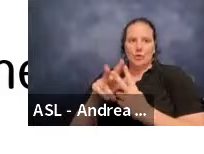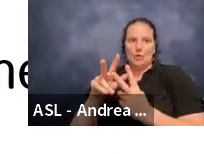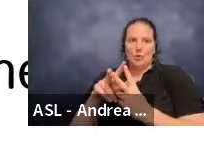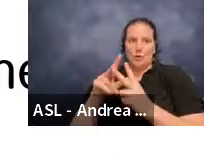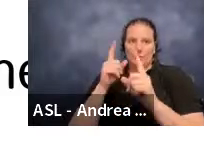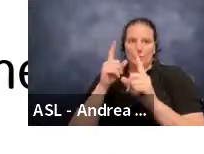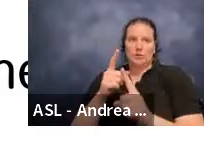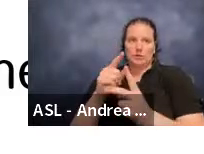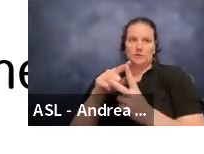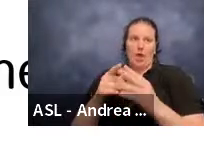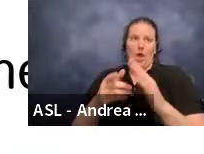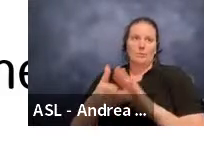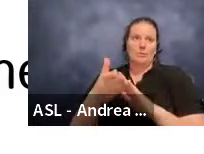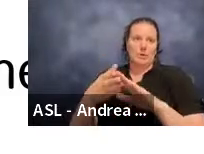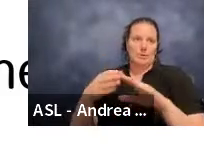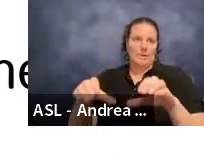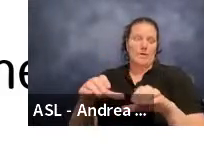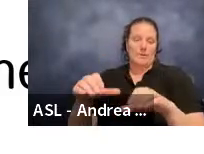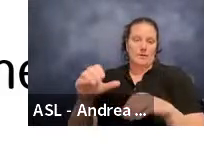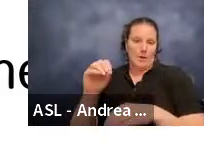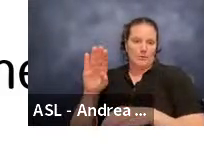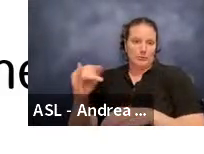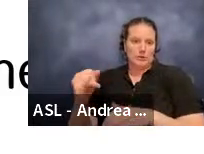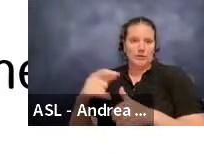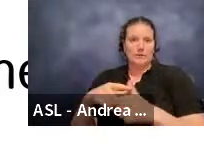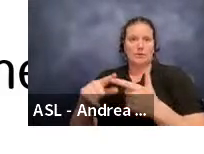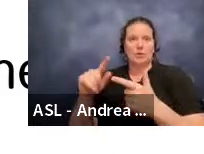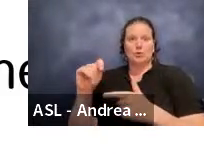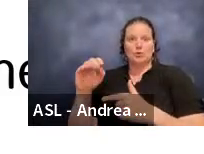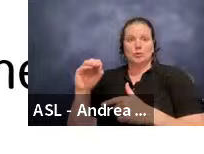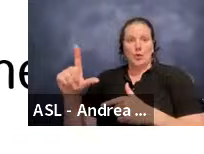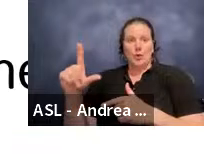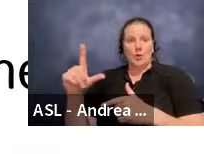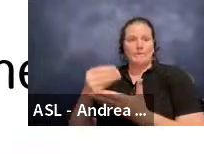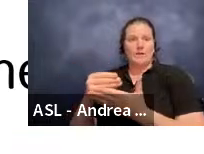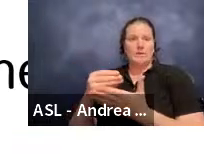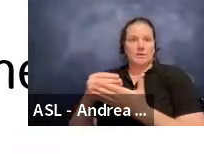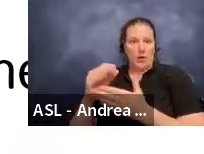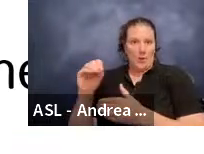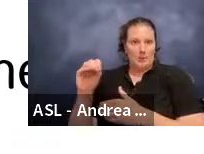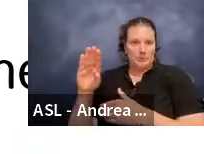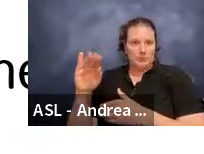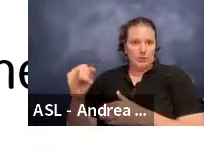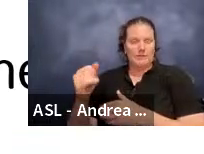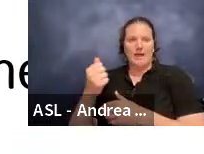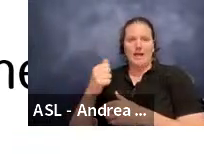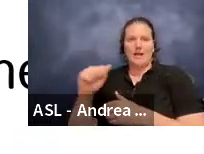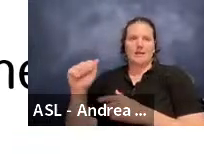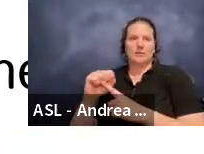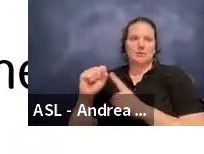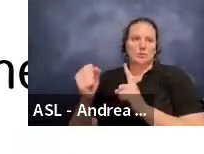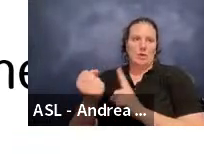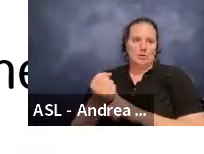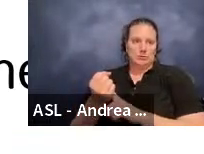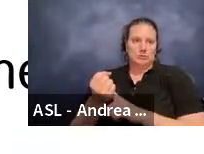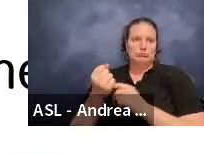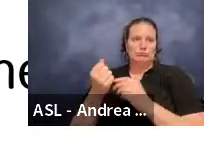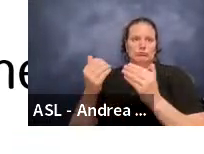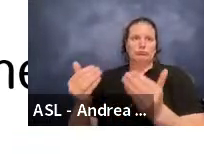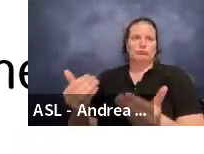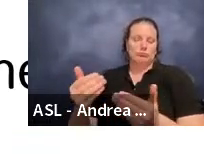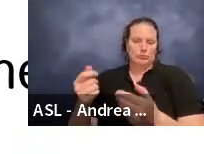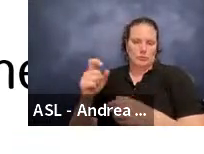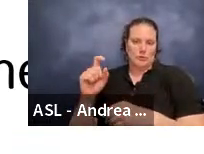objectives, operating performance objectives and toll funding objectives. Effectively, this is saying that any scenarios we put forward need